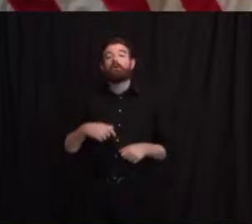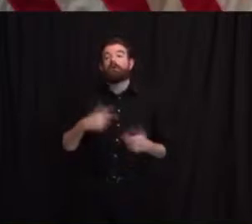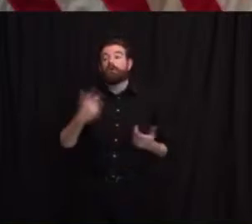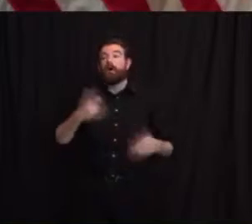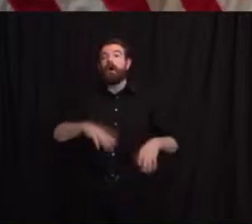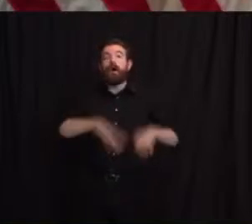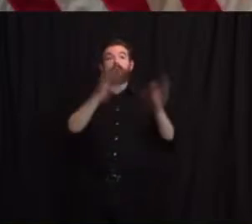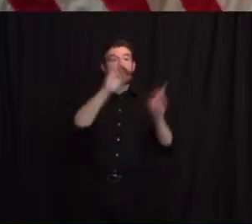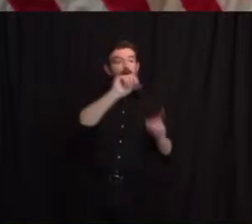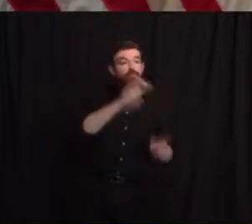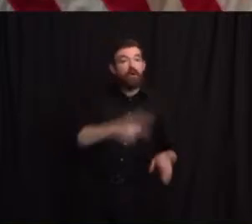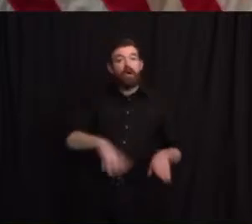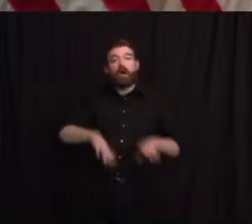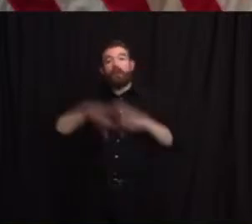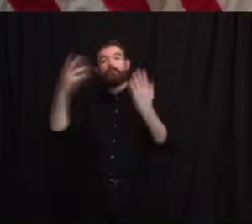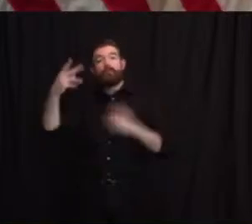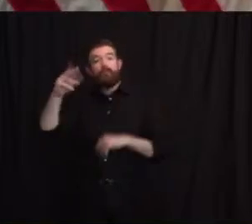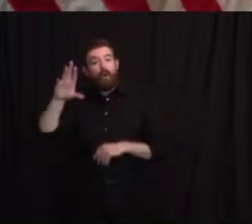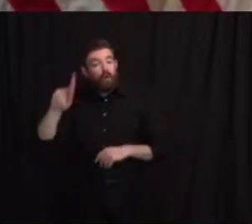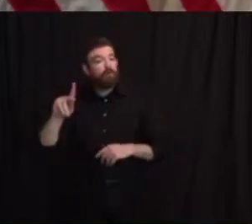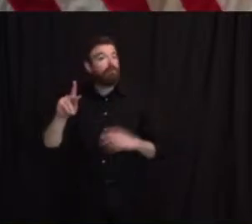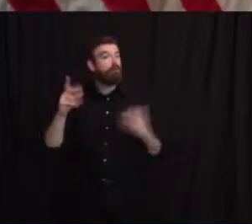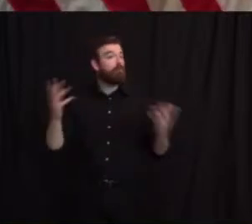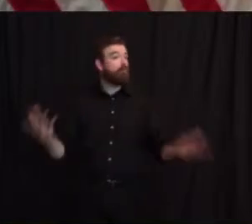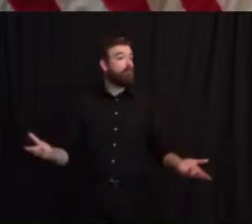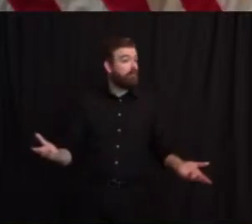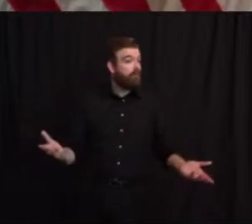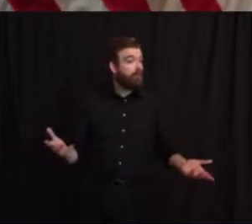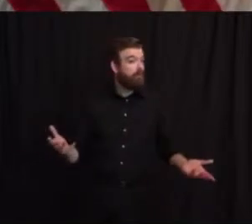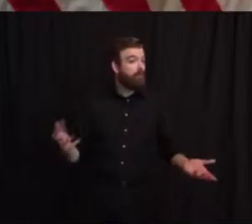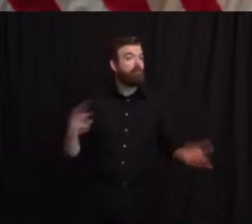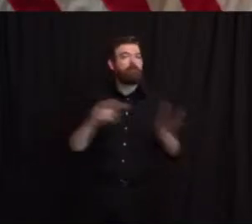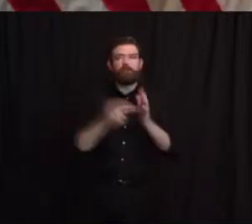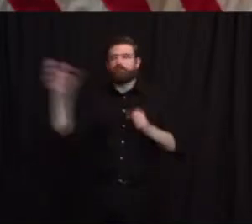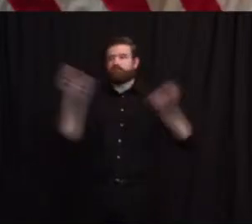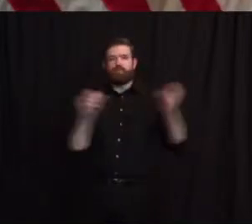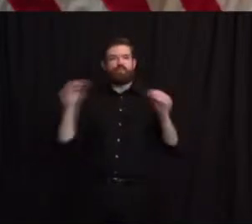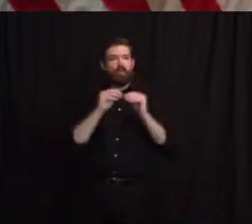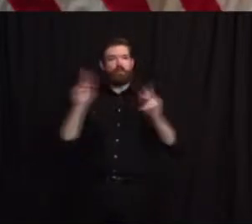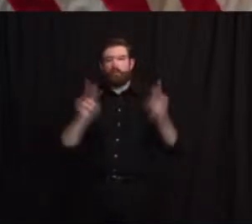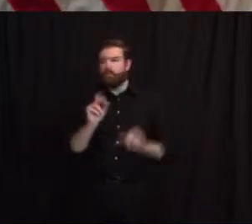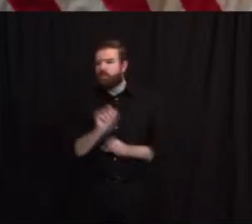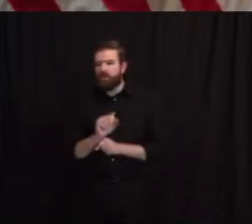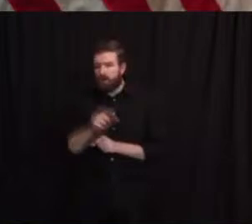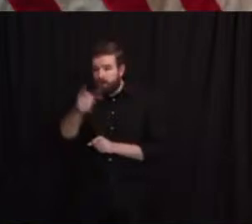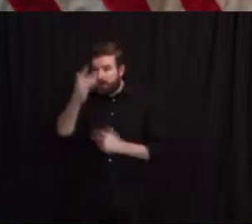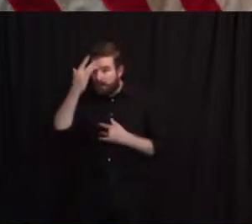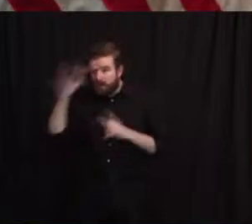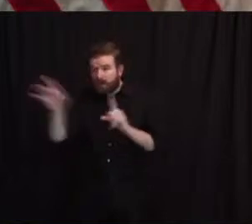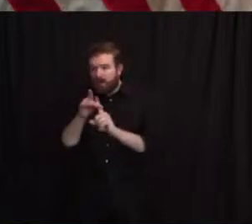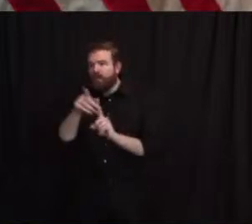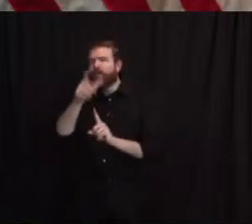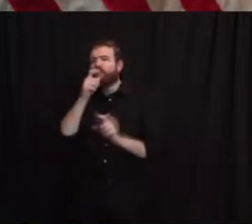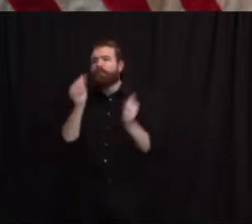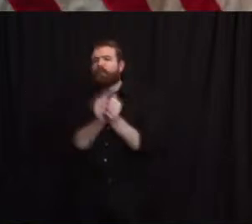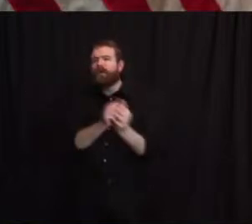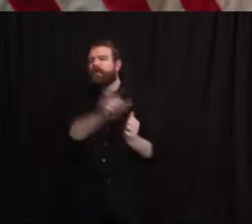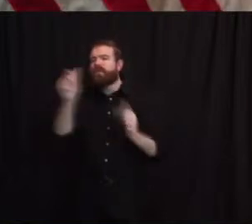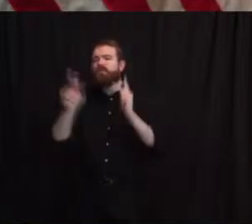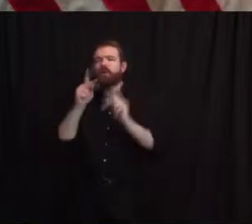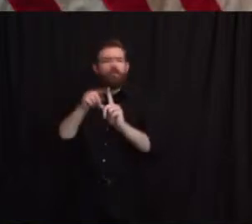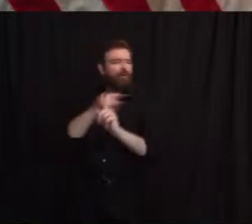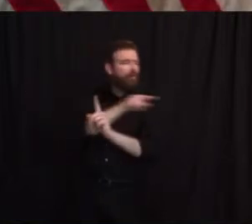those departments in advance of those reinforcements arriving? It seemed like many of those departments were swamped early in the crisis. And then wanted to follow up on